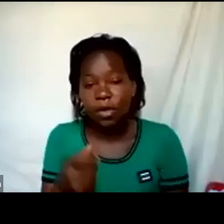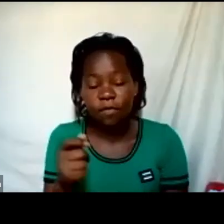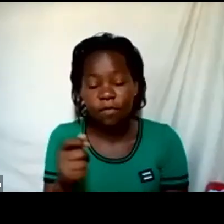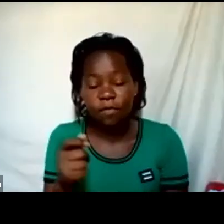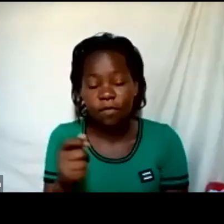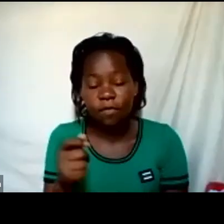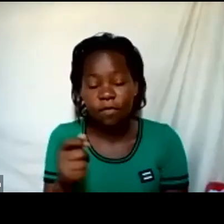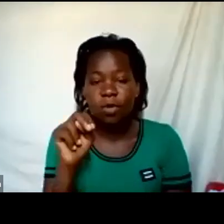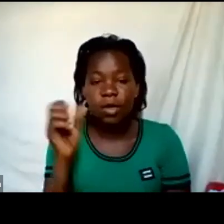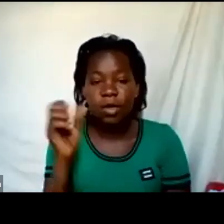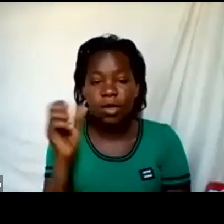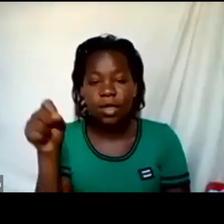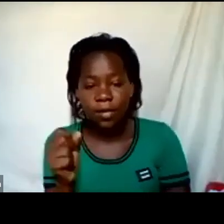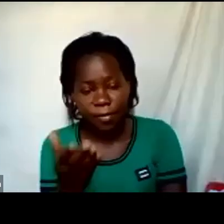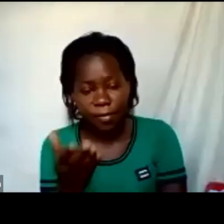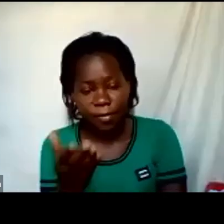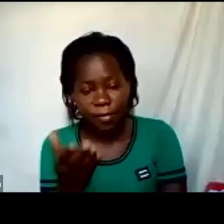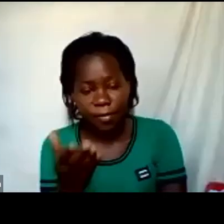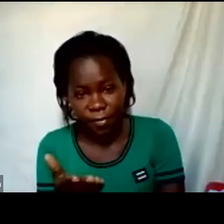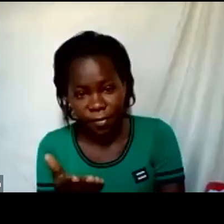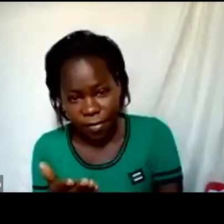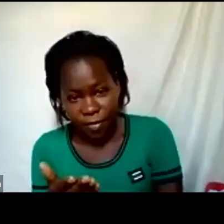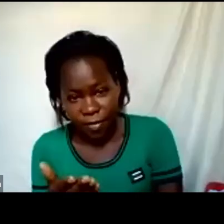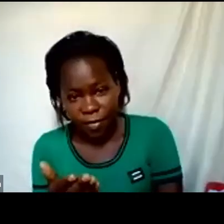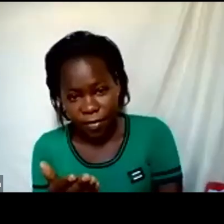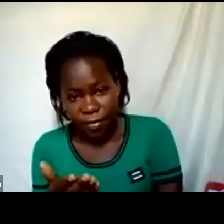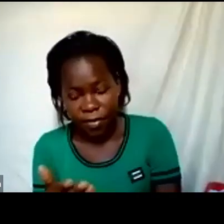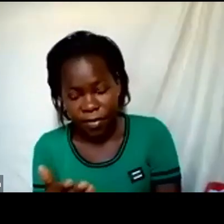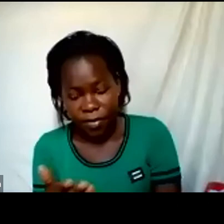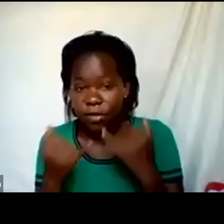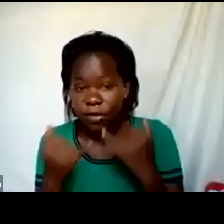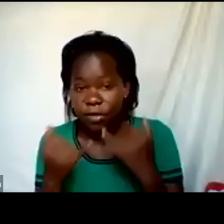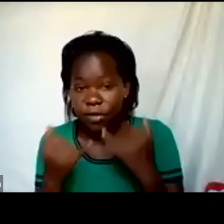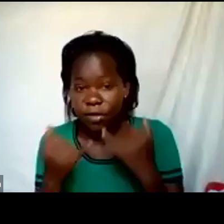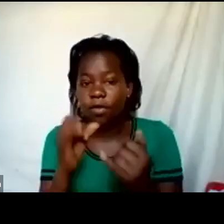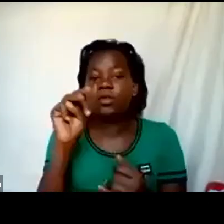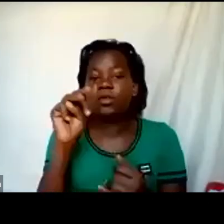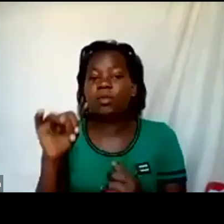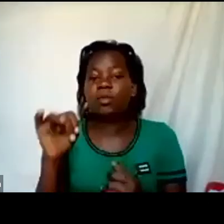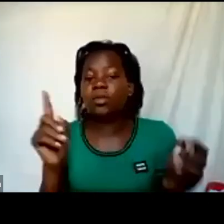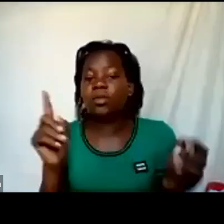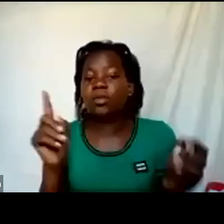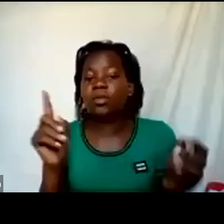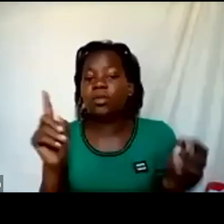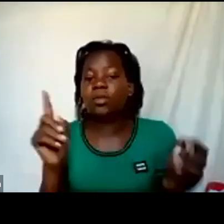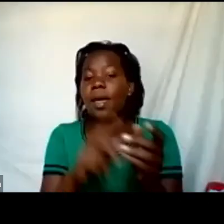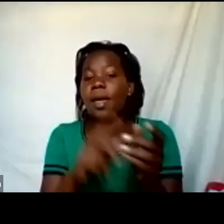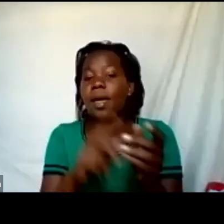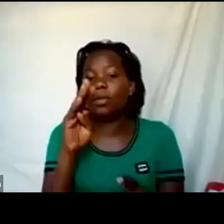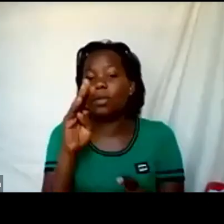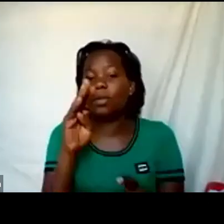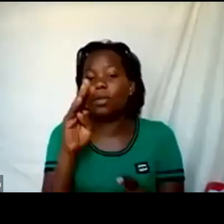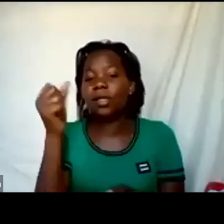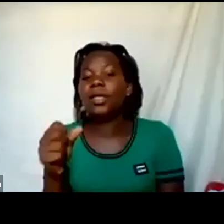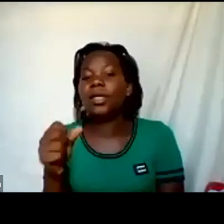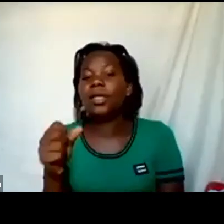And I think I had alerted Jimmy to make sure that we have someone from the UNBS when we get into the masterclass sessions.